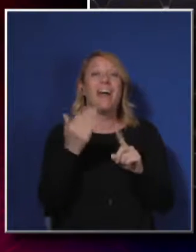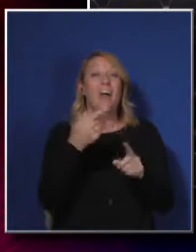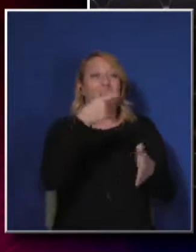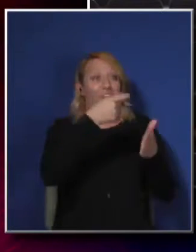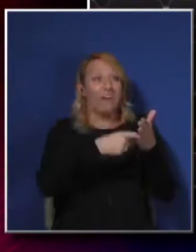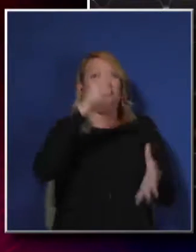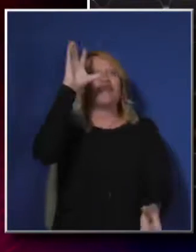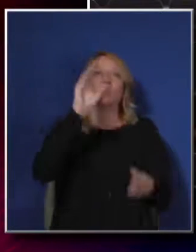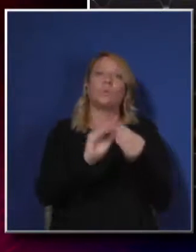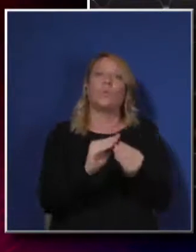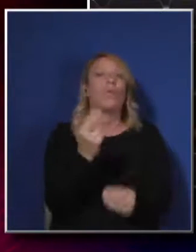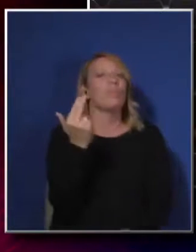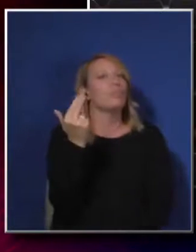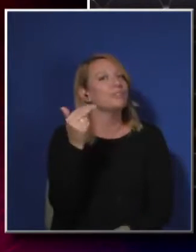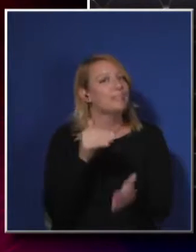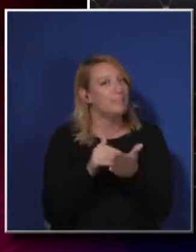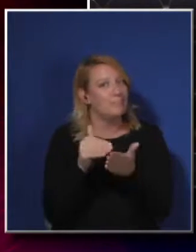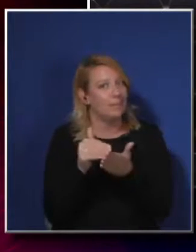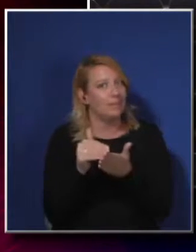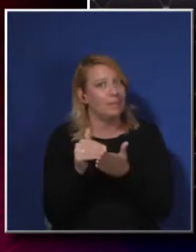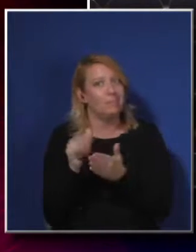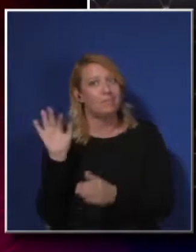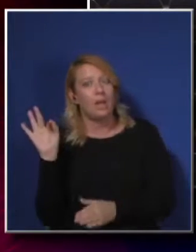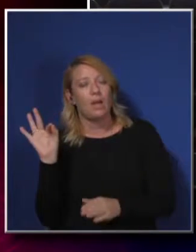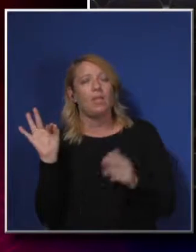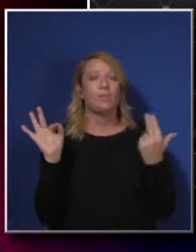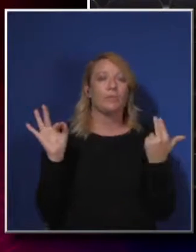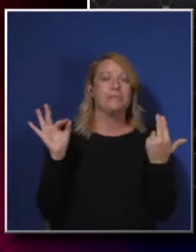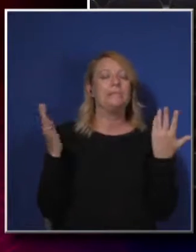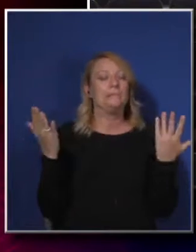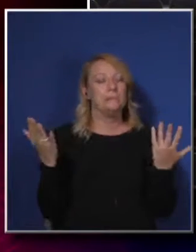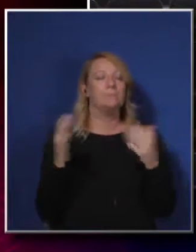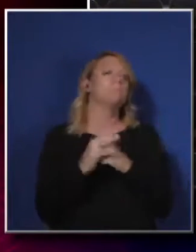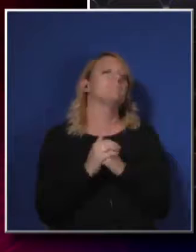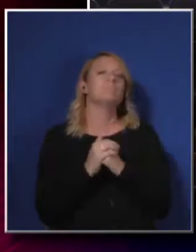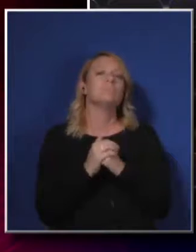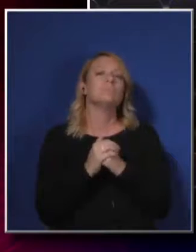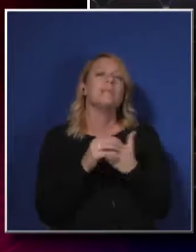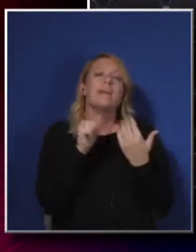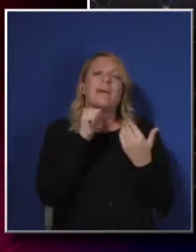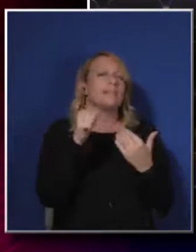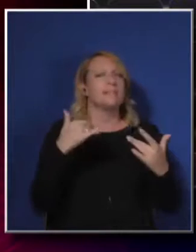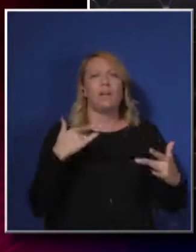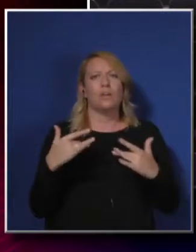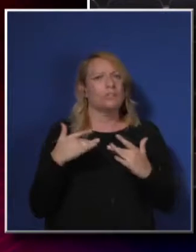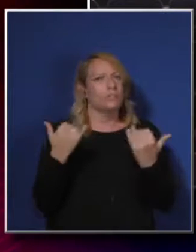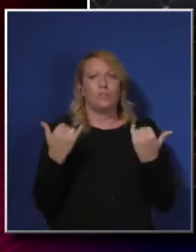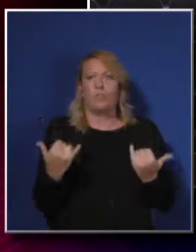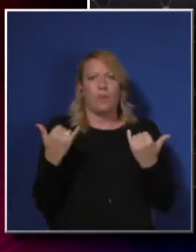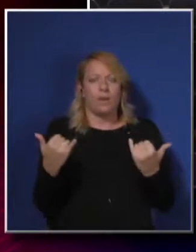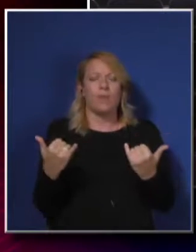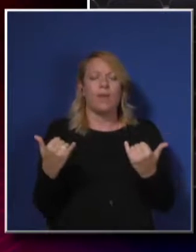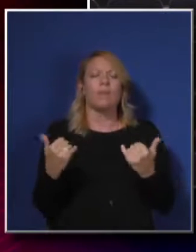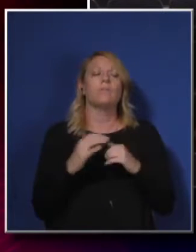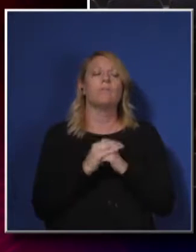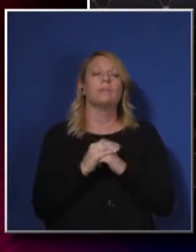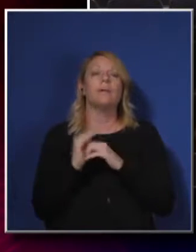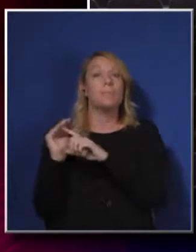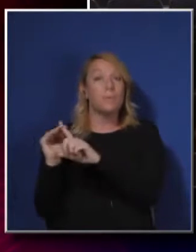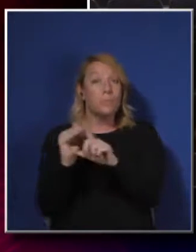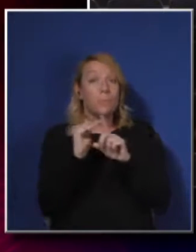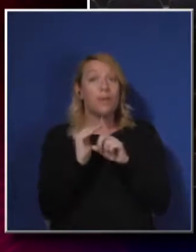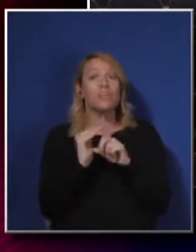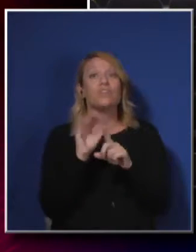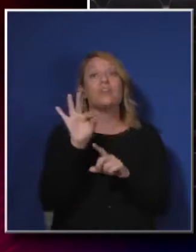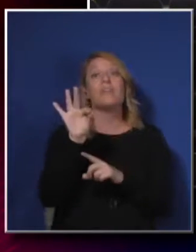million. Just as a reminder, and it's no particular concern as of this point, our fiscal year and